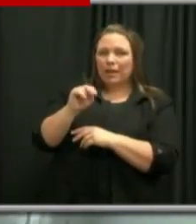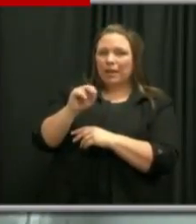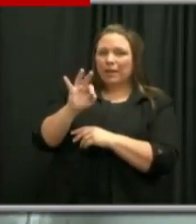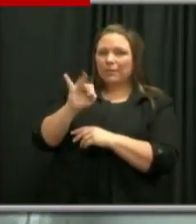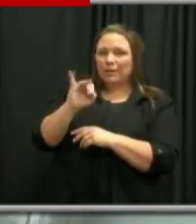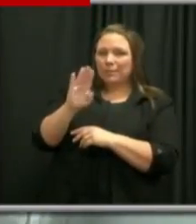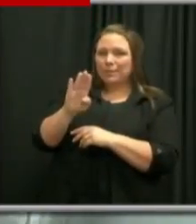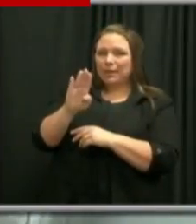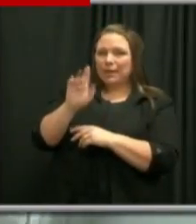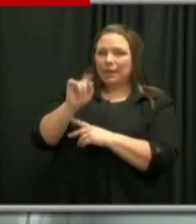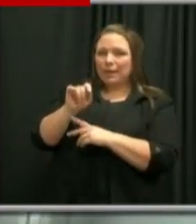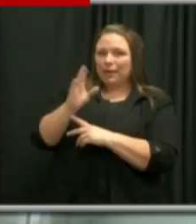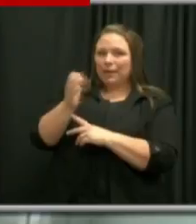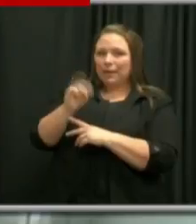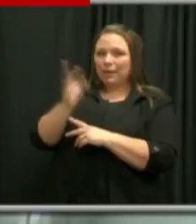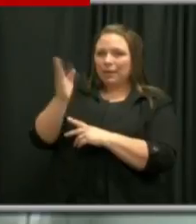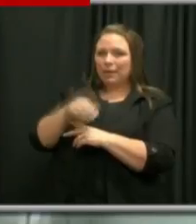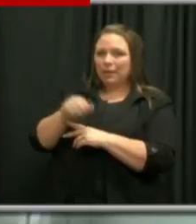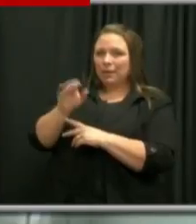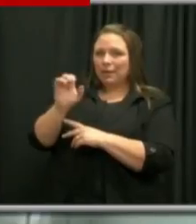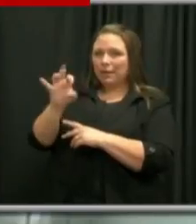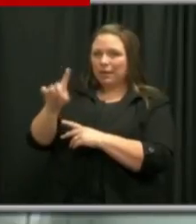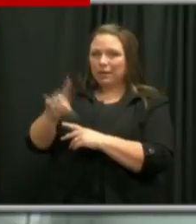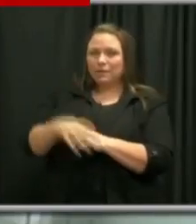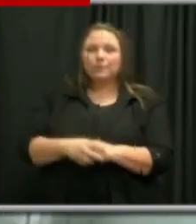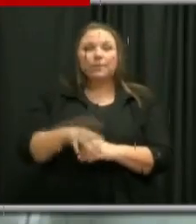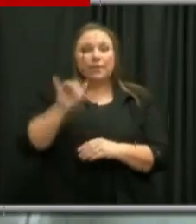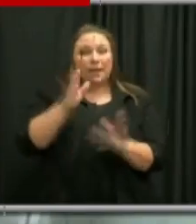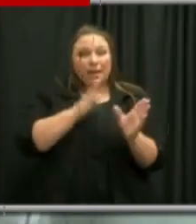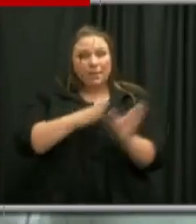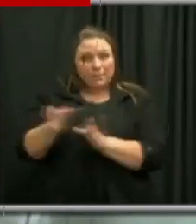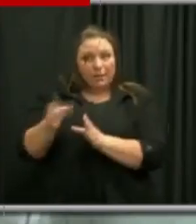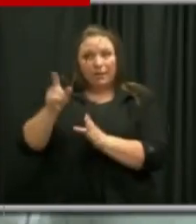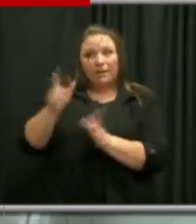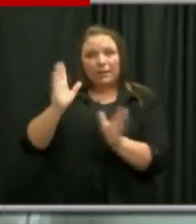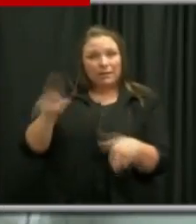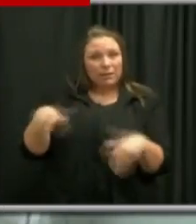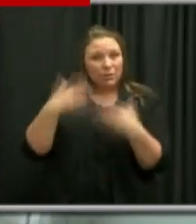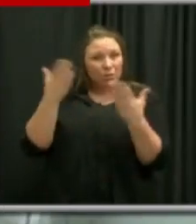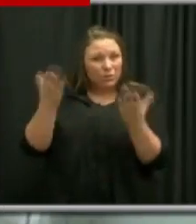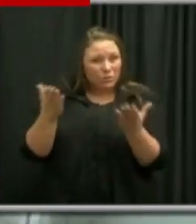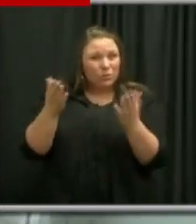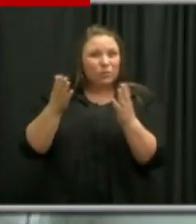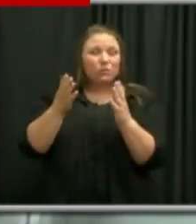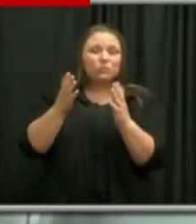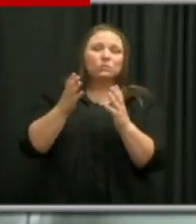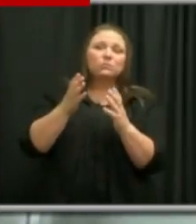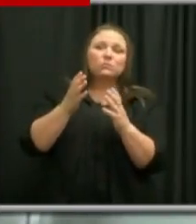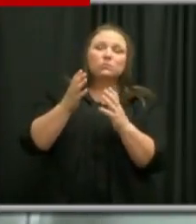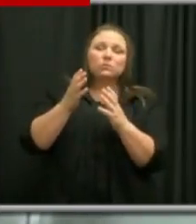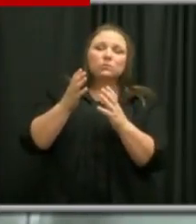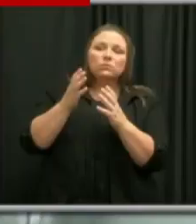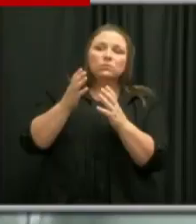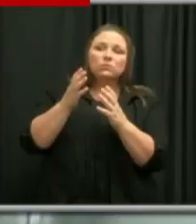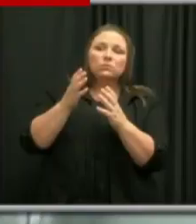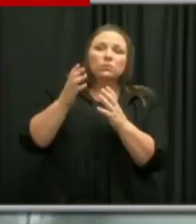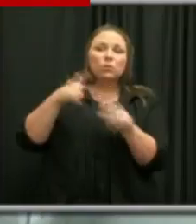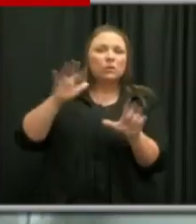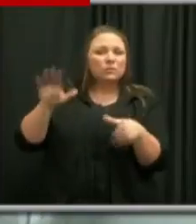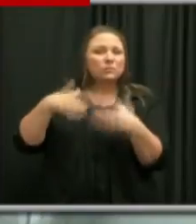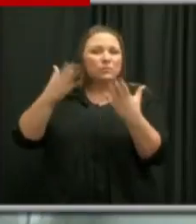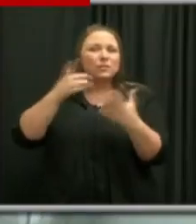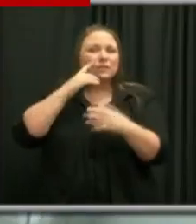nfib.com/TN. In the plan, we included a recommendation to establish a state emergency bridge loan